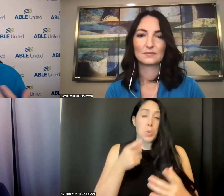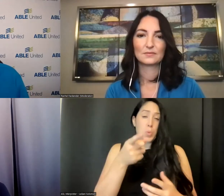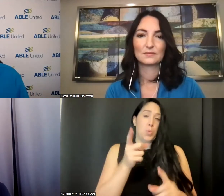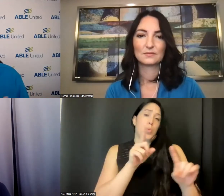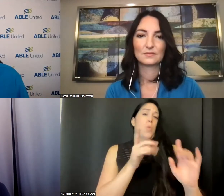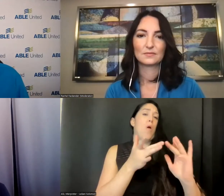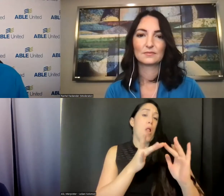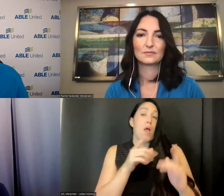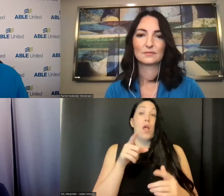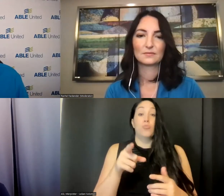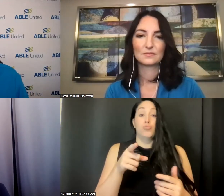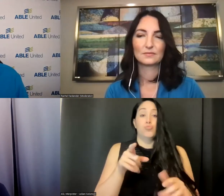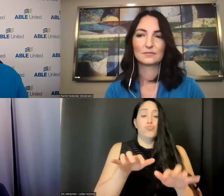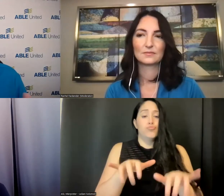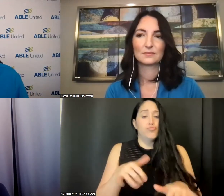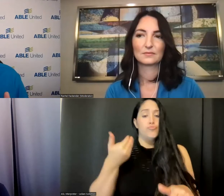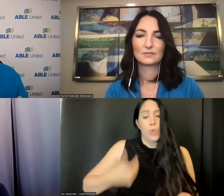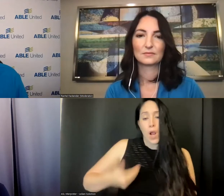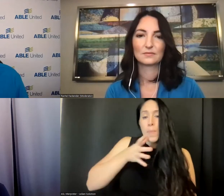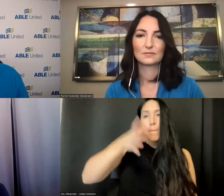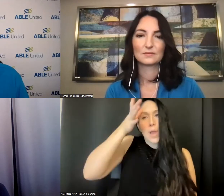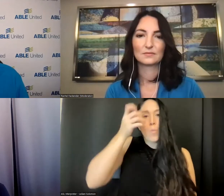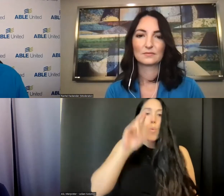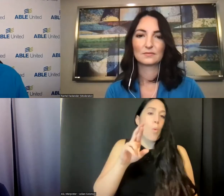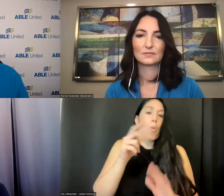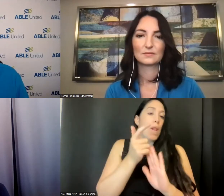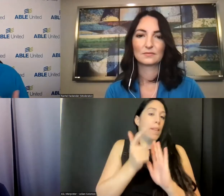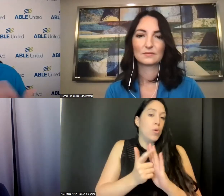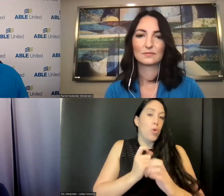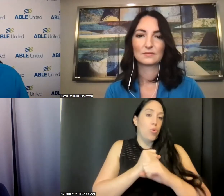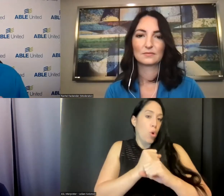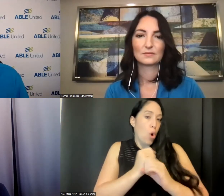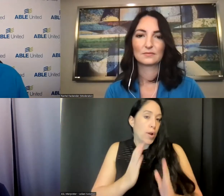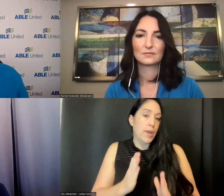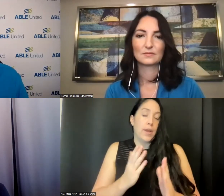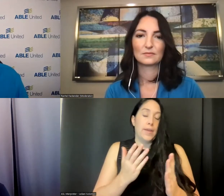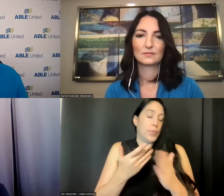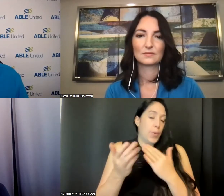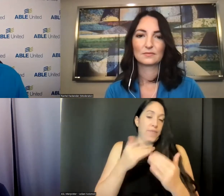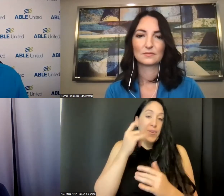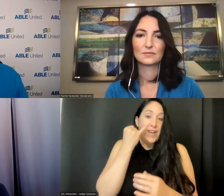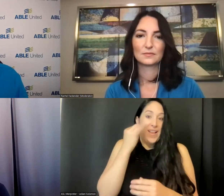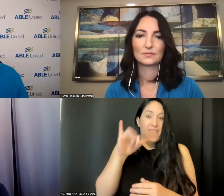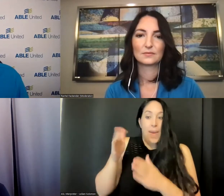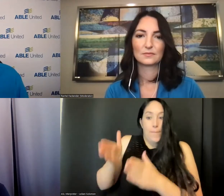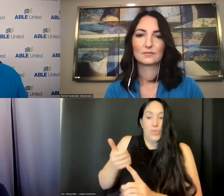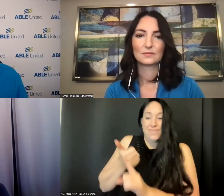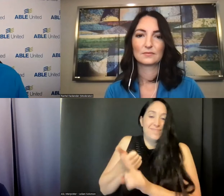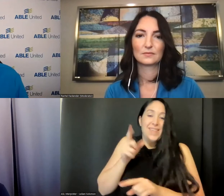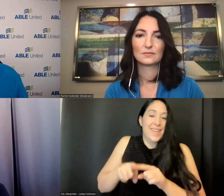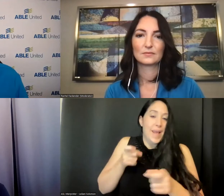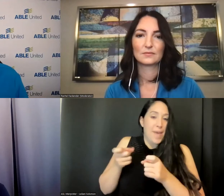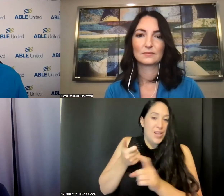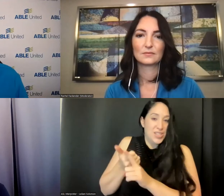I'm the legal guardian or power of attorney, whatever that capacity, if the individual can't serve or manage their own account and this other